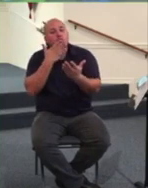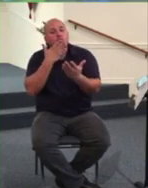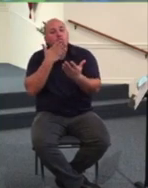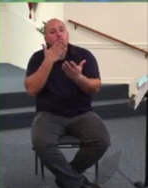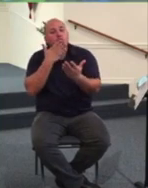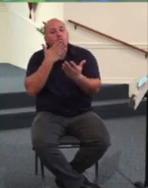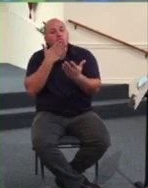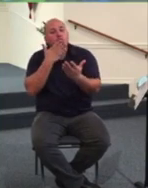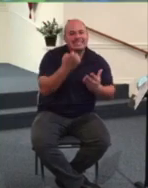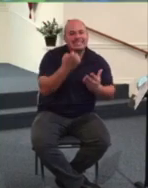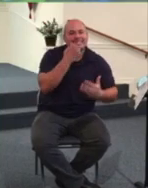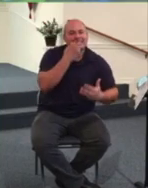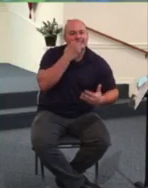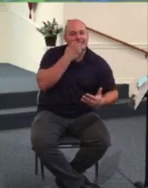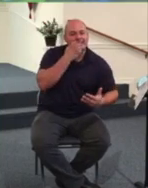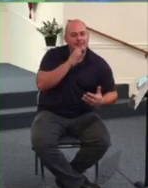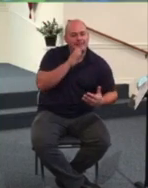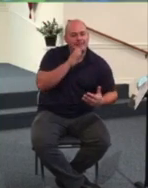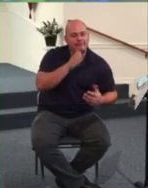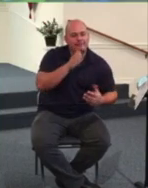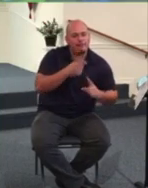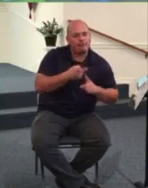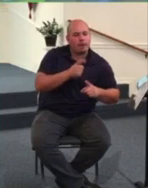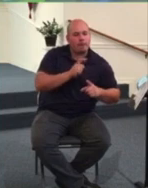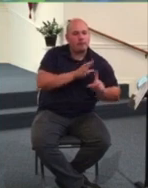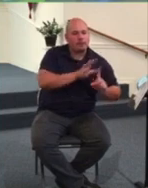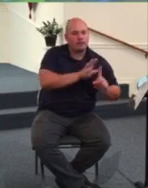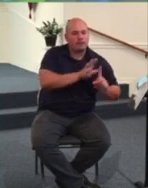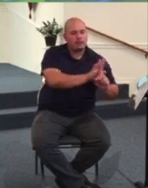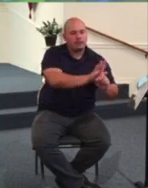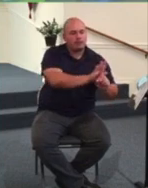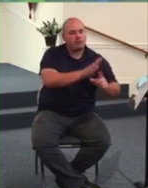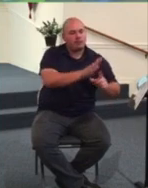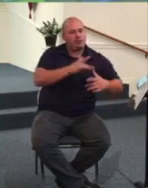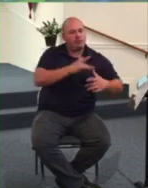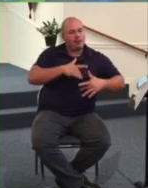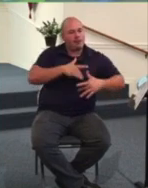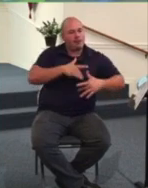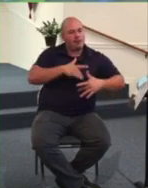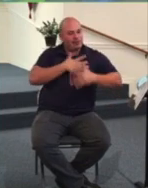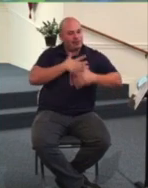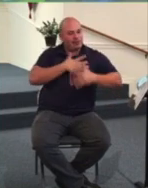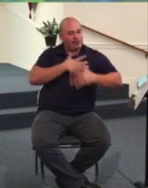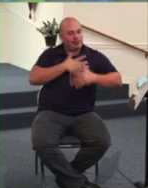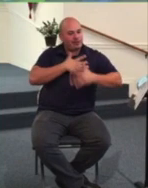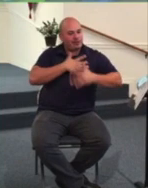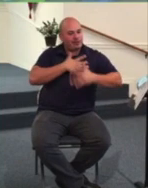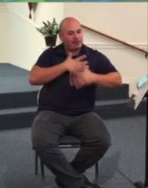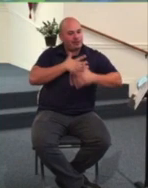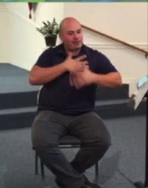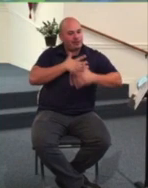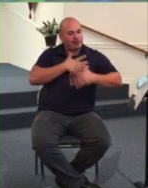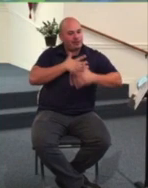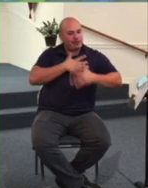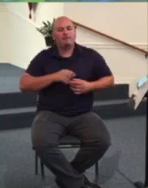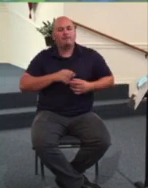evil stored up in his heart. For the mouth speaks what the heart is full of.